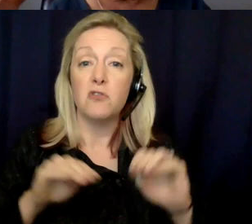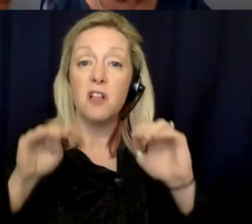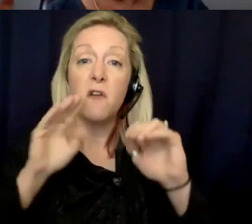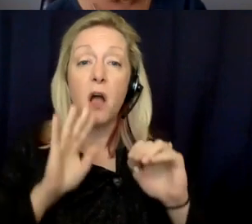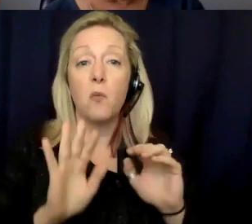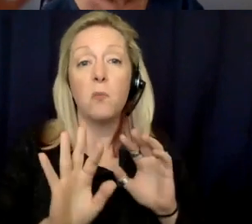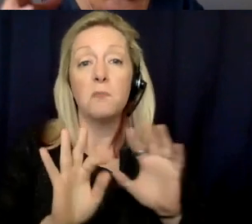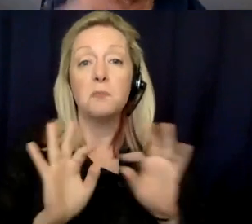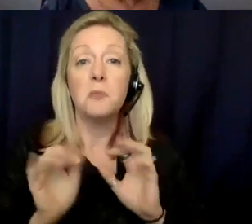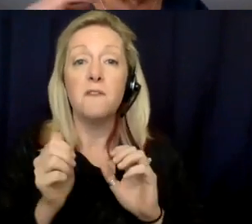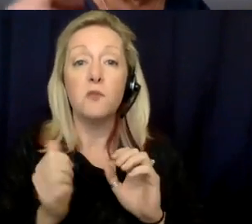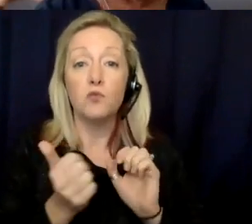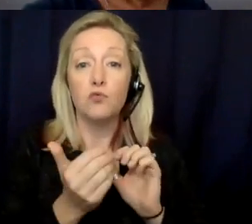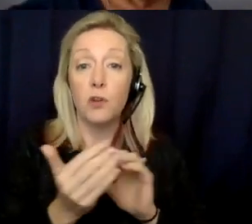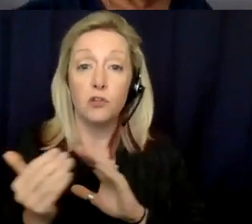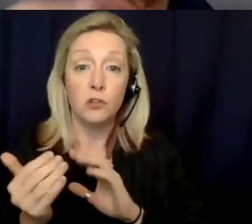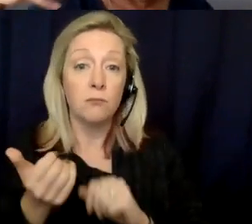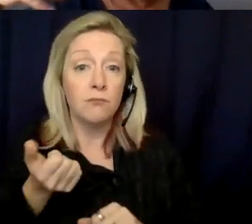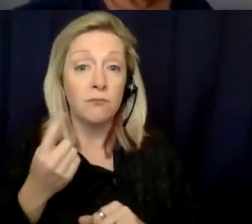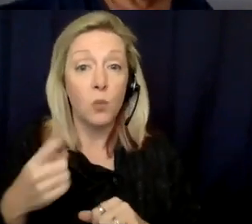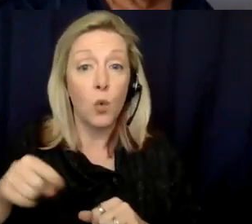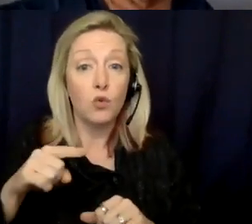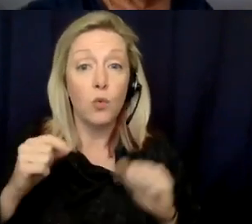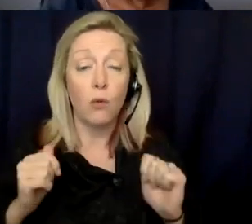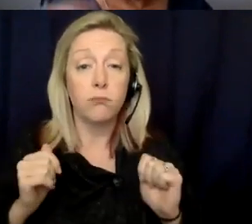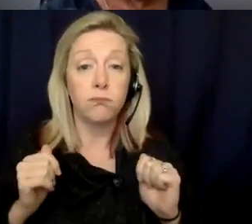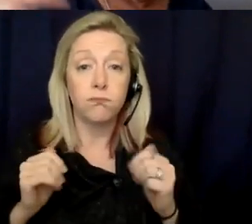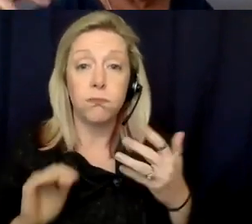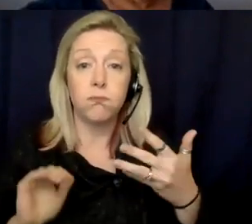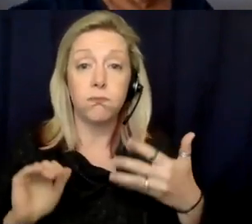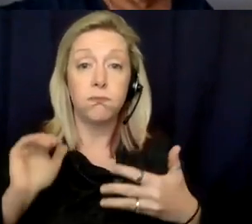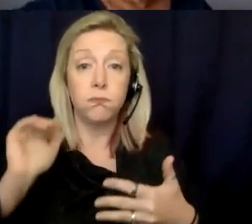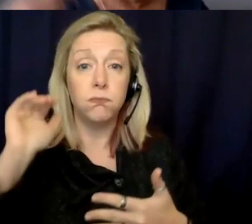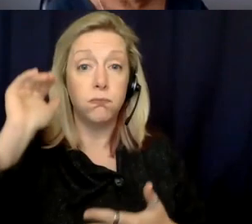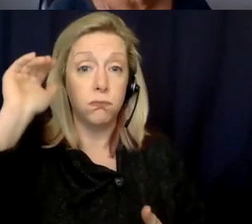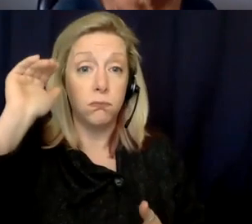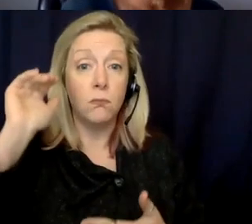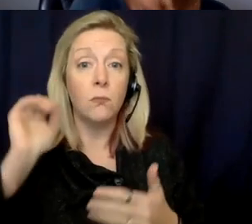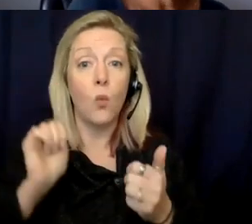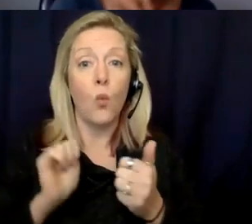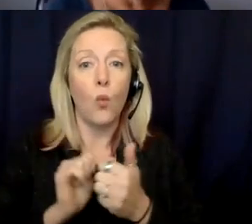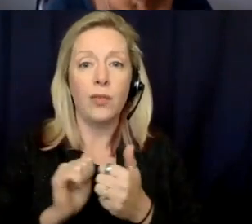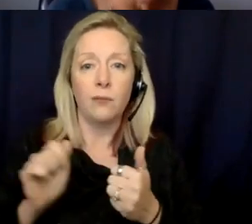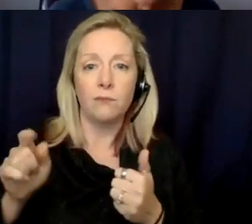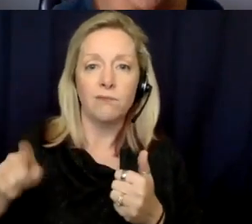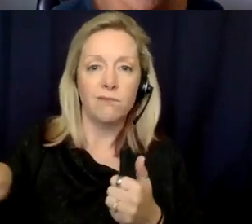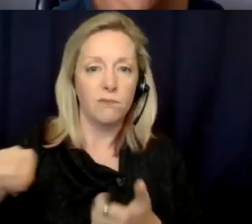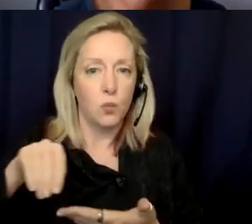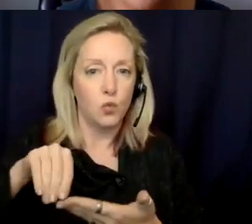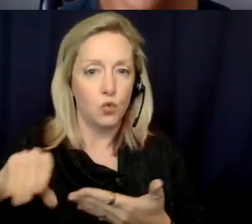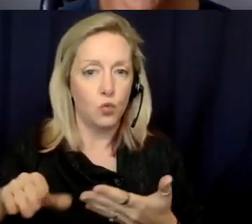and knowing that as you're going up the levels with a learner, with an